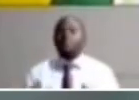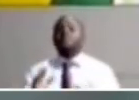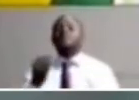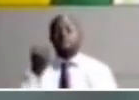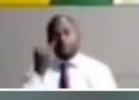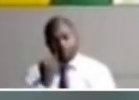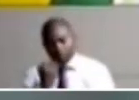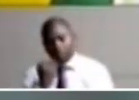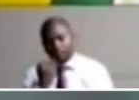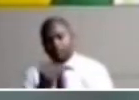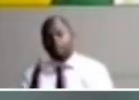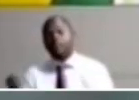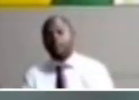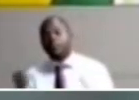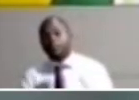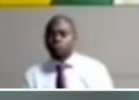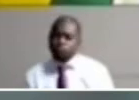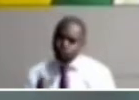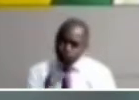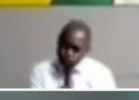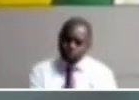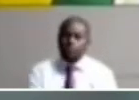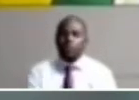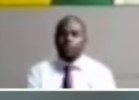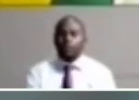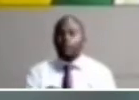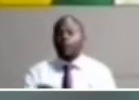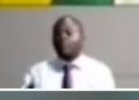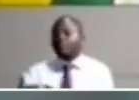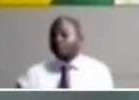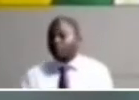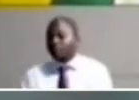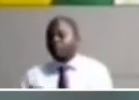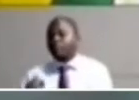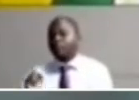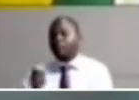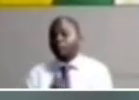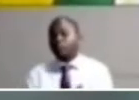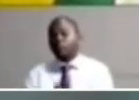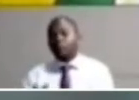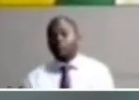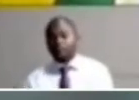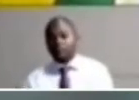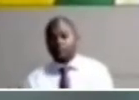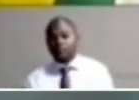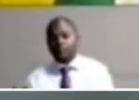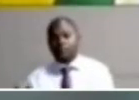to camp around the factory area for the 14 days.